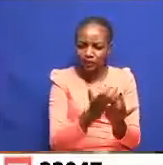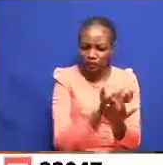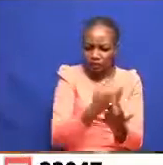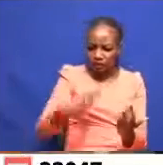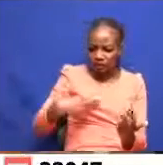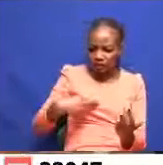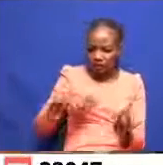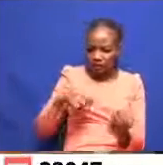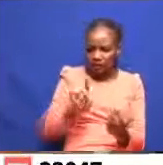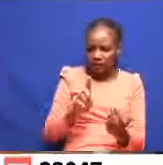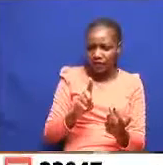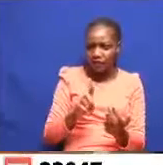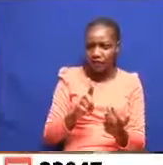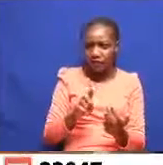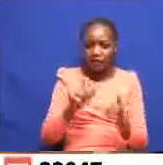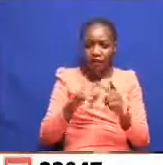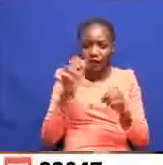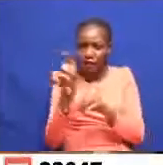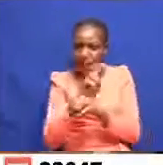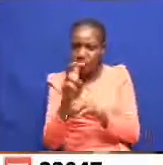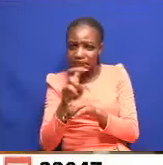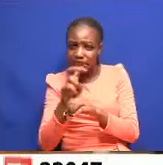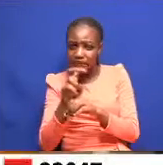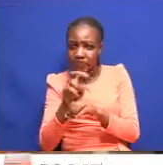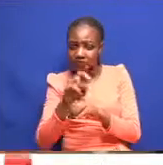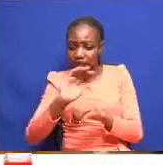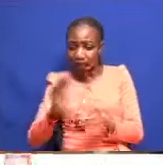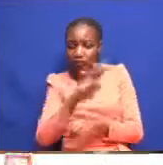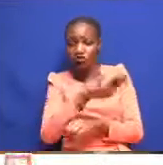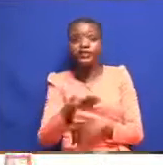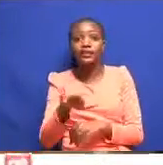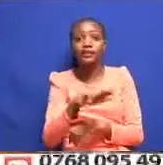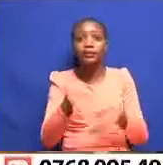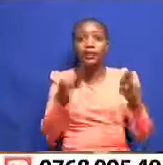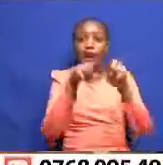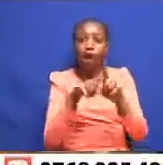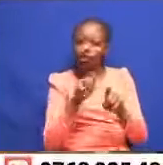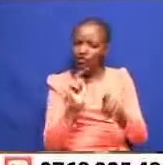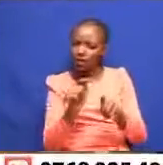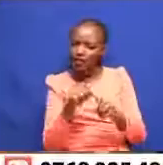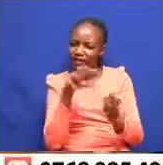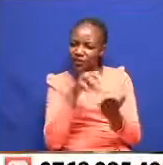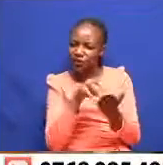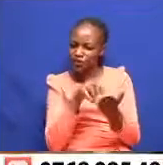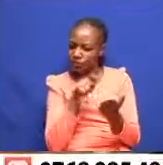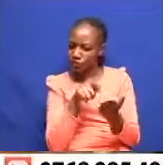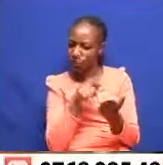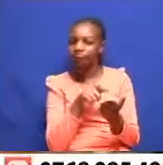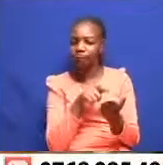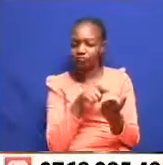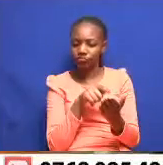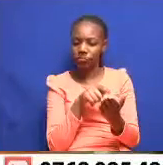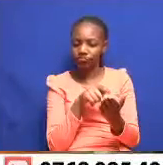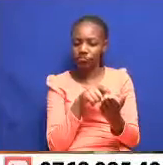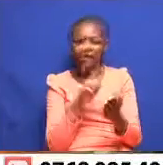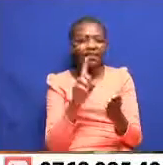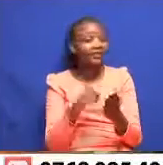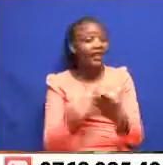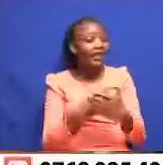the armpits of oversight by the county assembly. In such kind of circumstances,